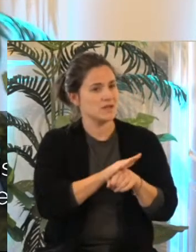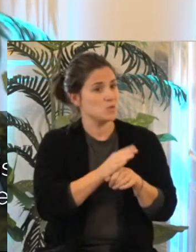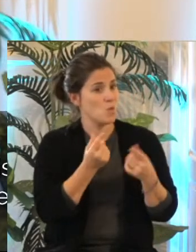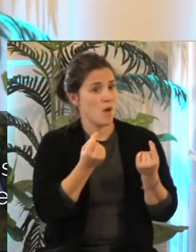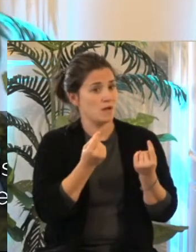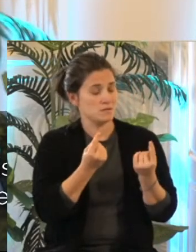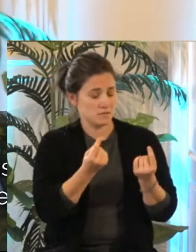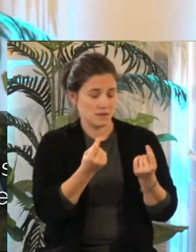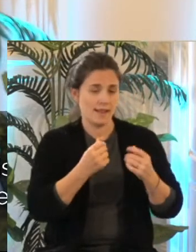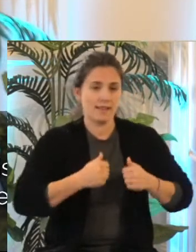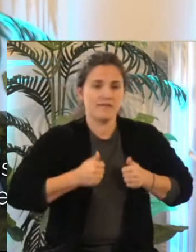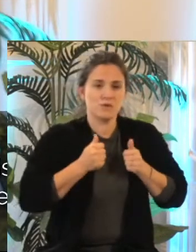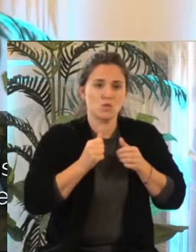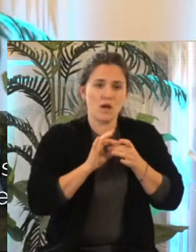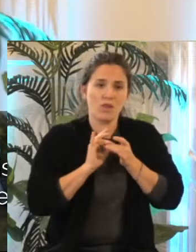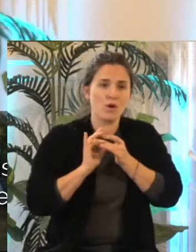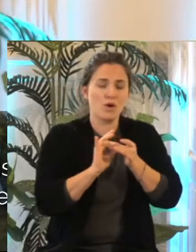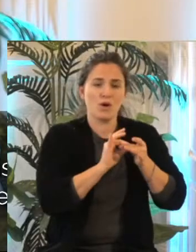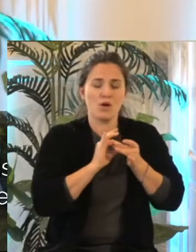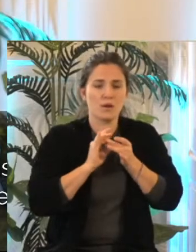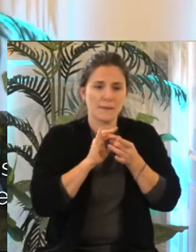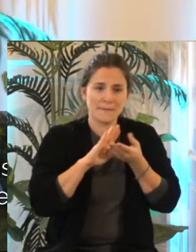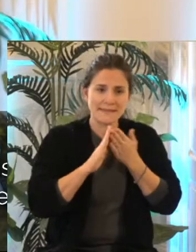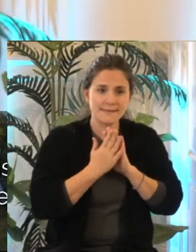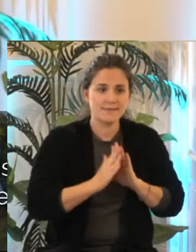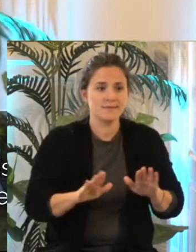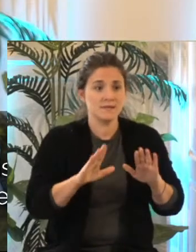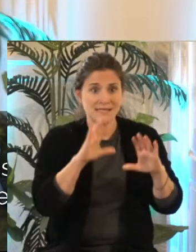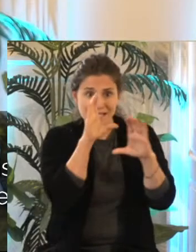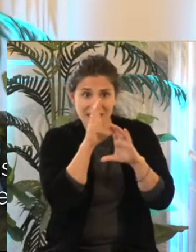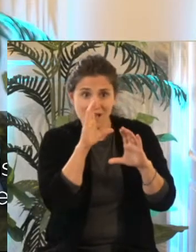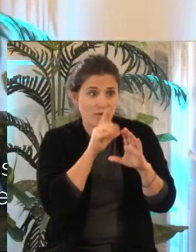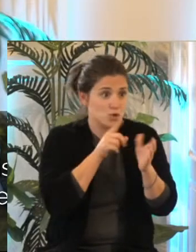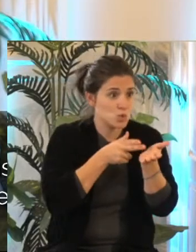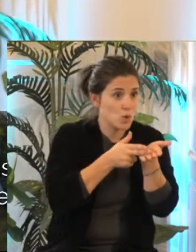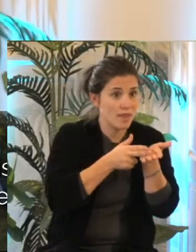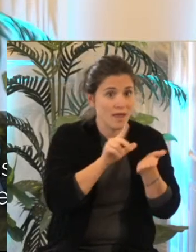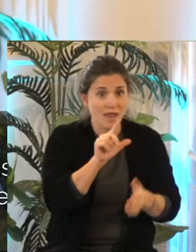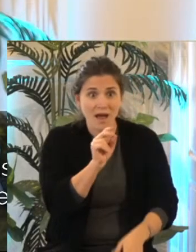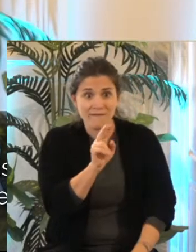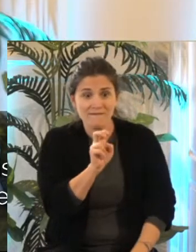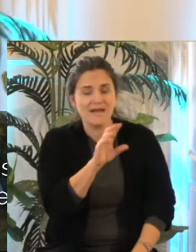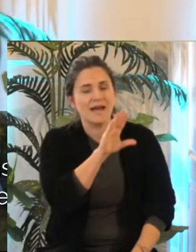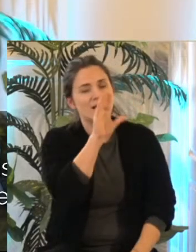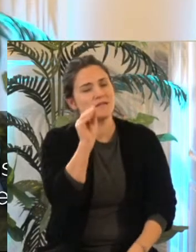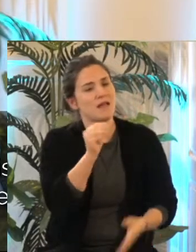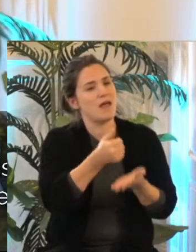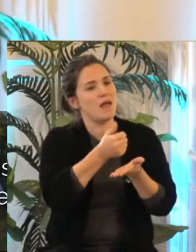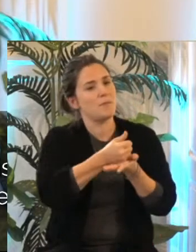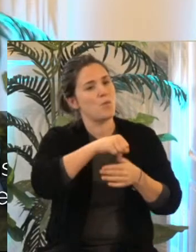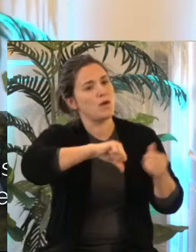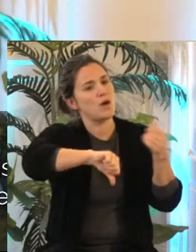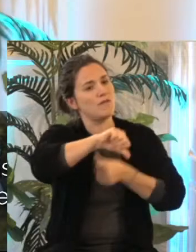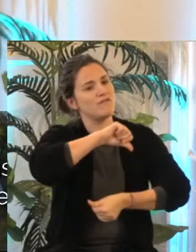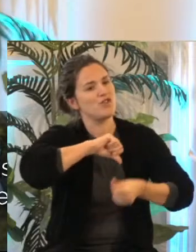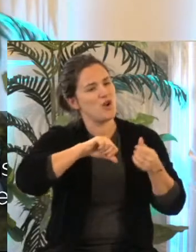dwell together in peace, to seek the truth in love, and to help one another.